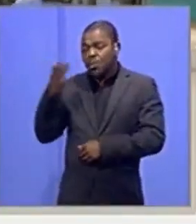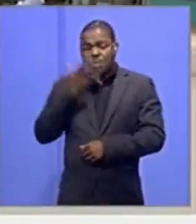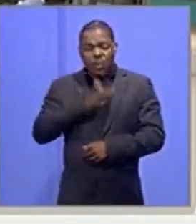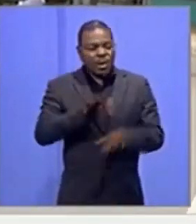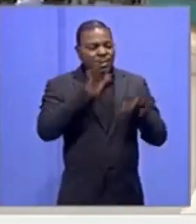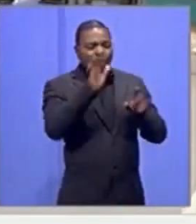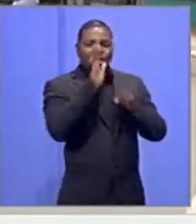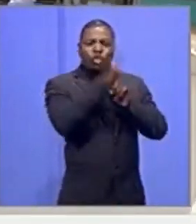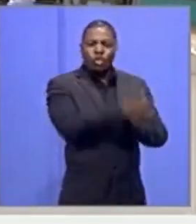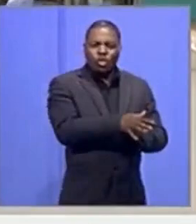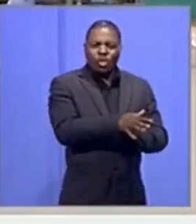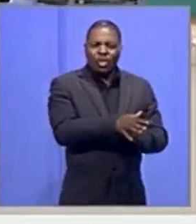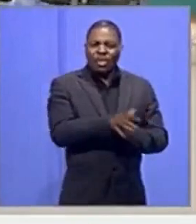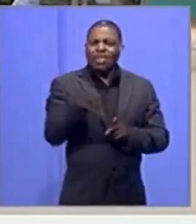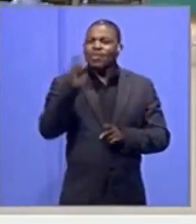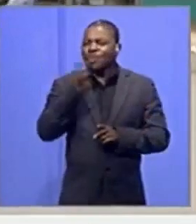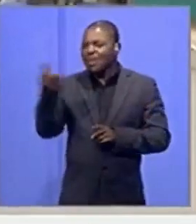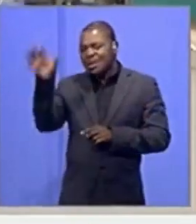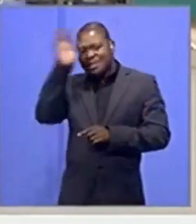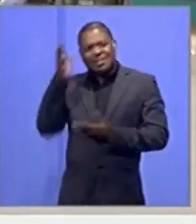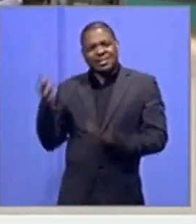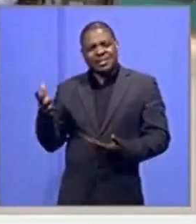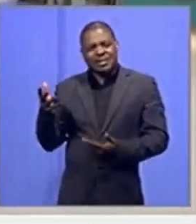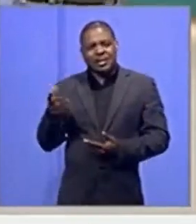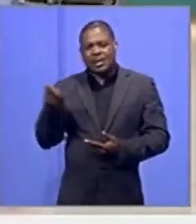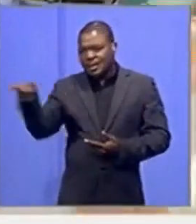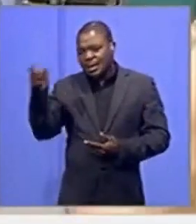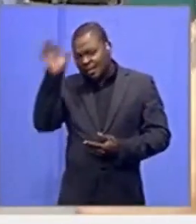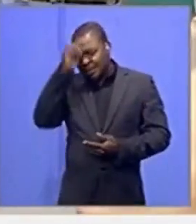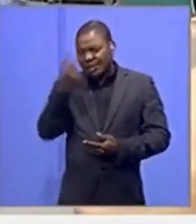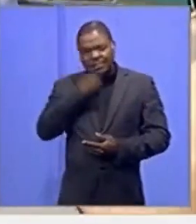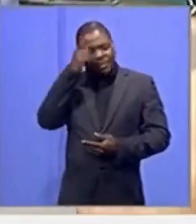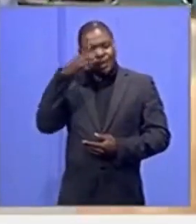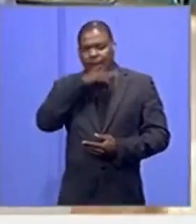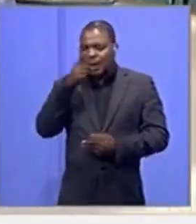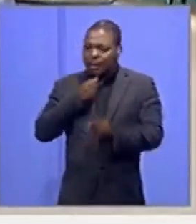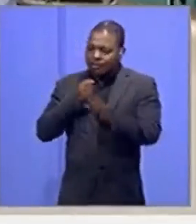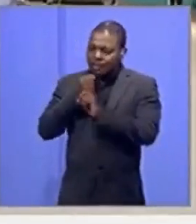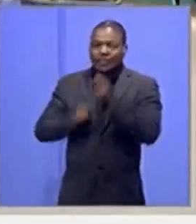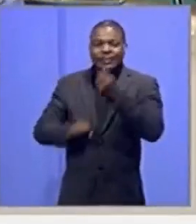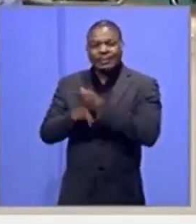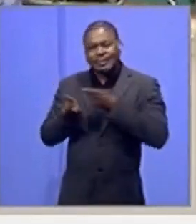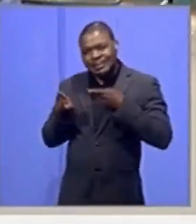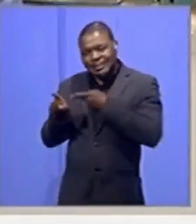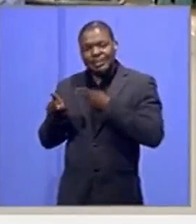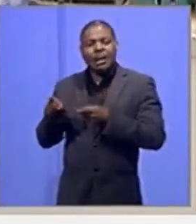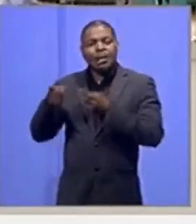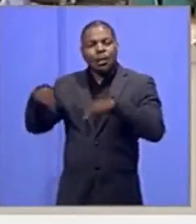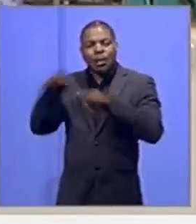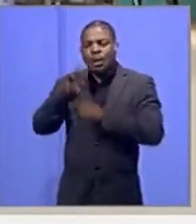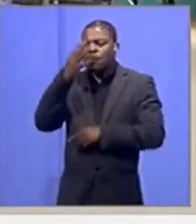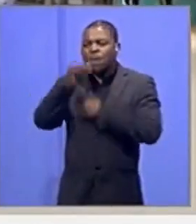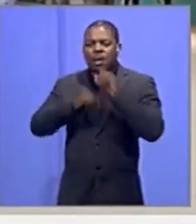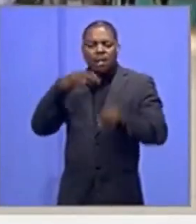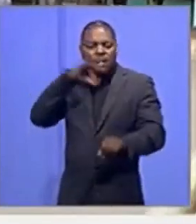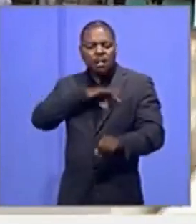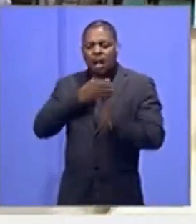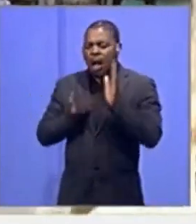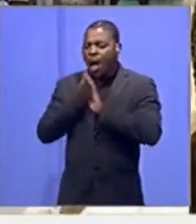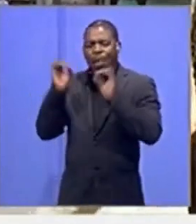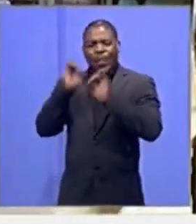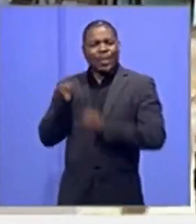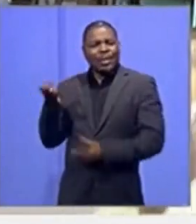Only thing ba e etsang ke maponesa and ntho ba sa ile mo ke re lwanela bona ba na le mo tse 4 ba sa khole ba sa thole ke ketso ya moputso wa bona and